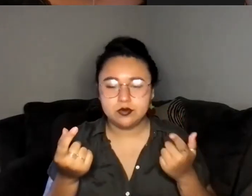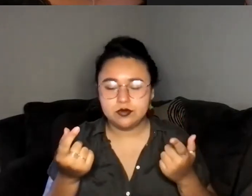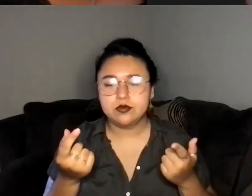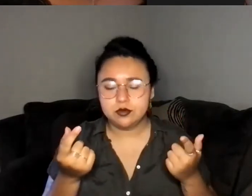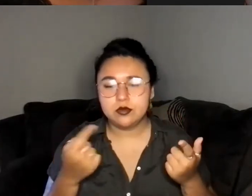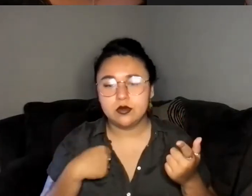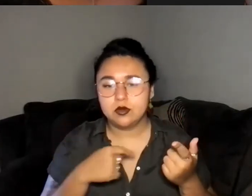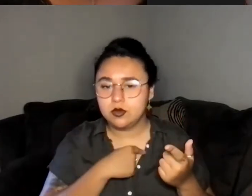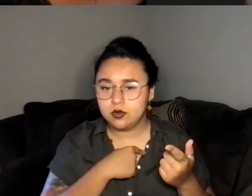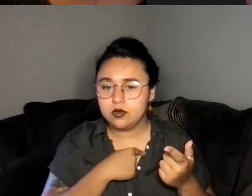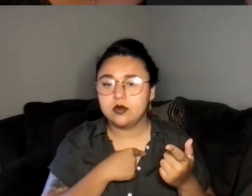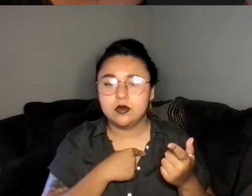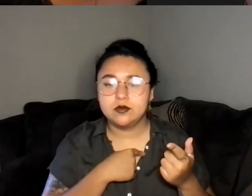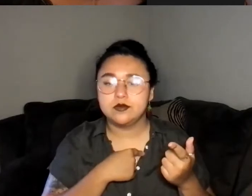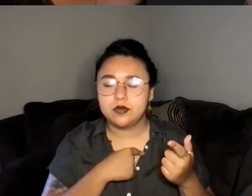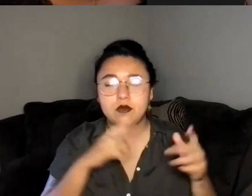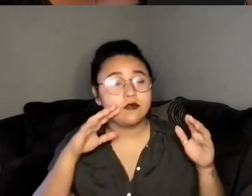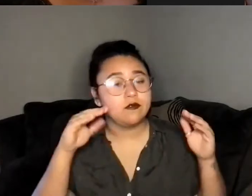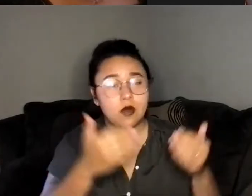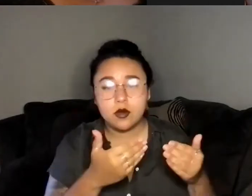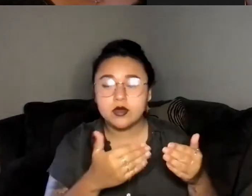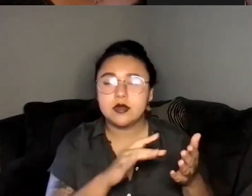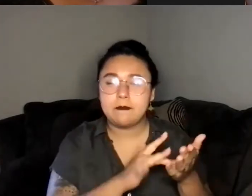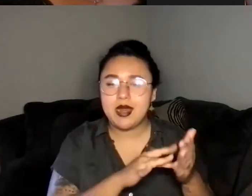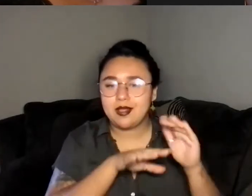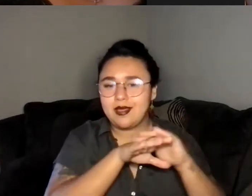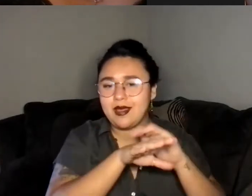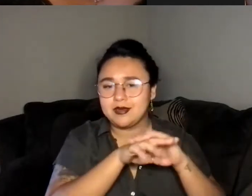doing basically like a medical access project,